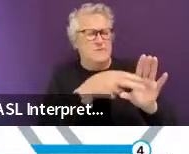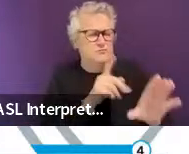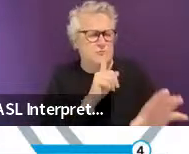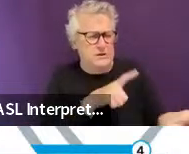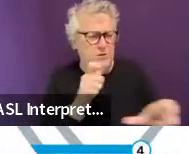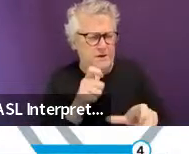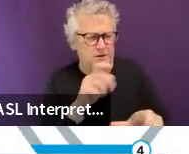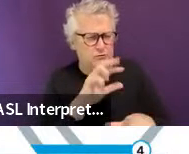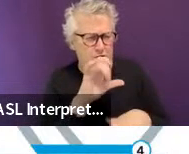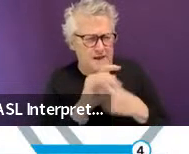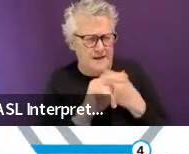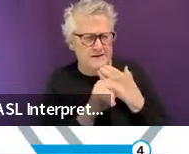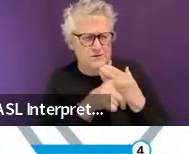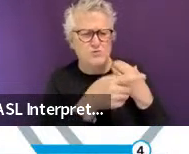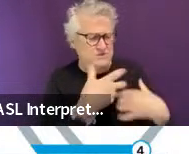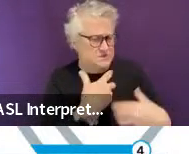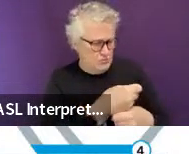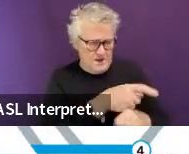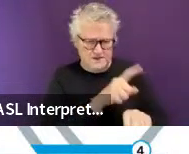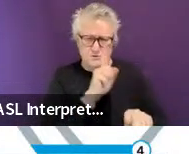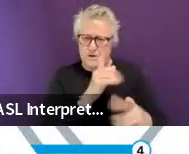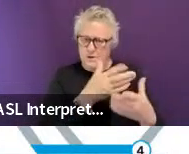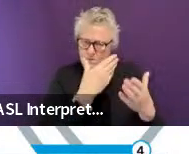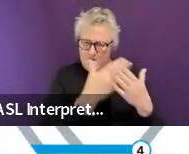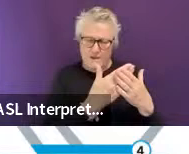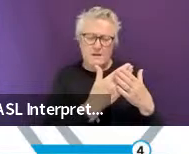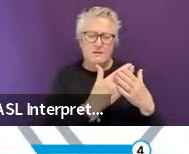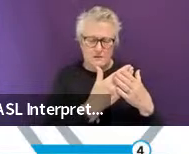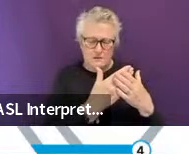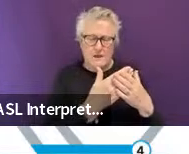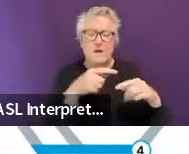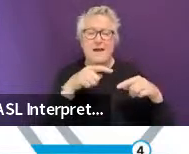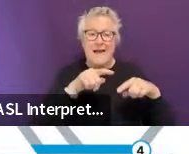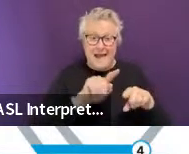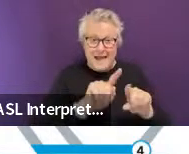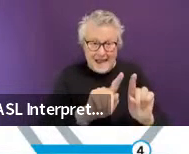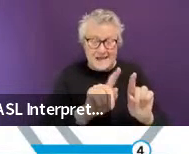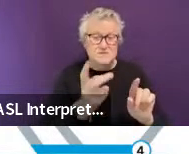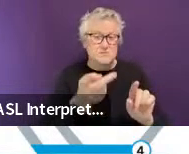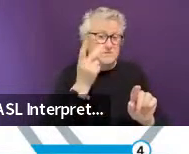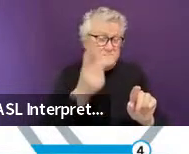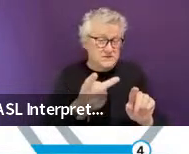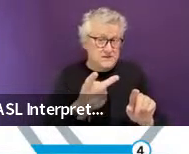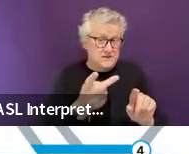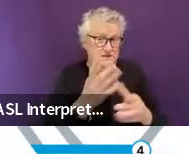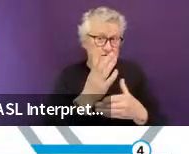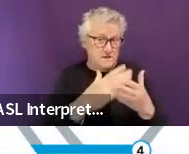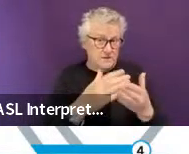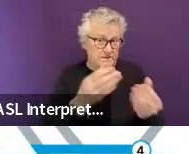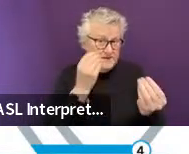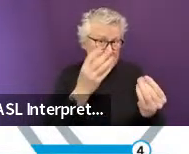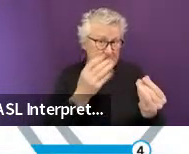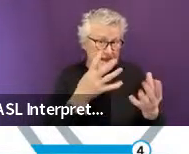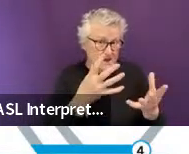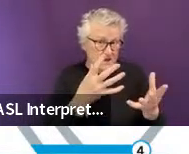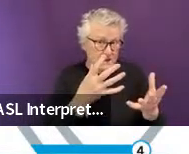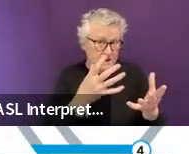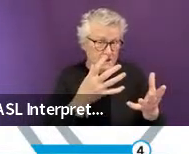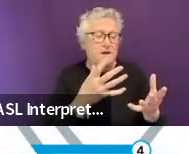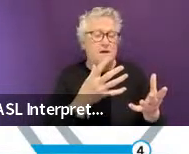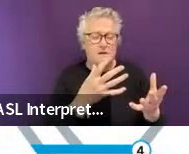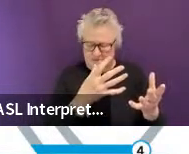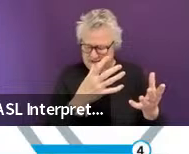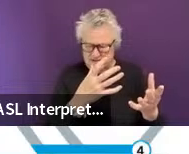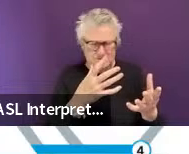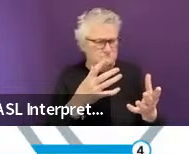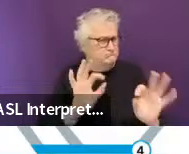summarized it very well. That's what I was going to say, is that we, as we started seeing some of this data, that is absolutely a question that I think,